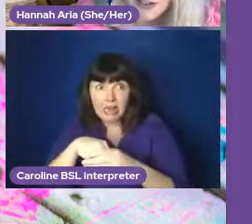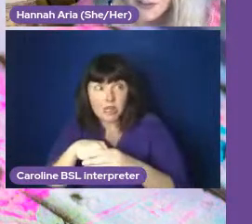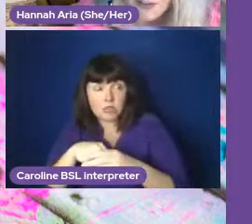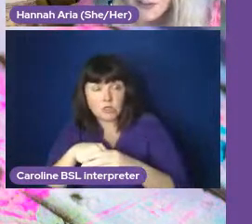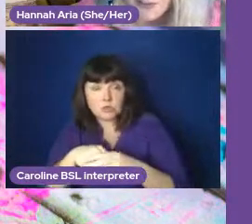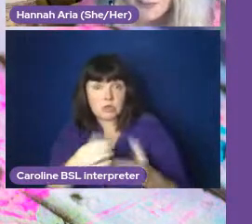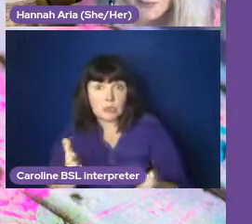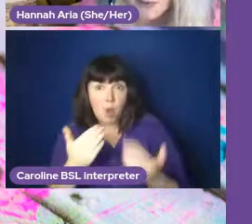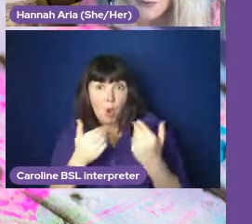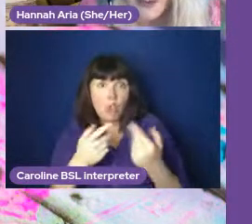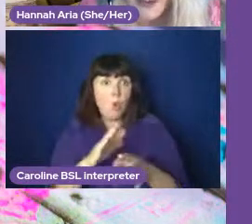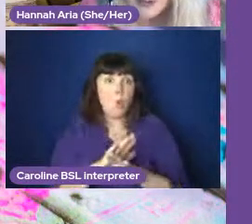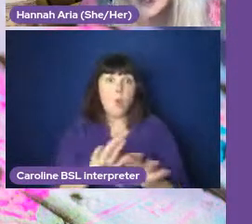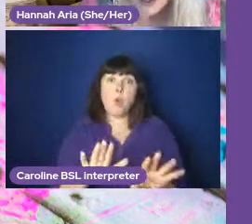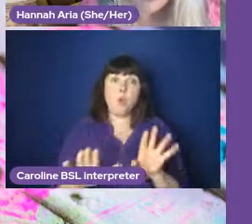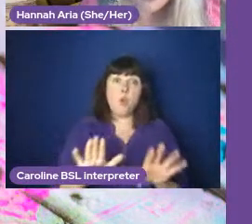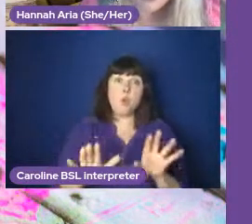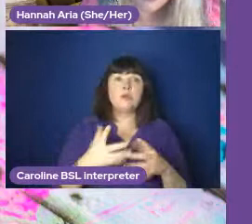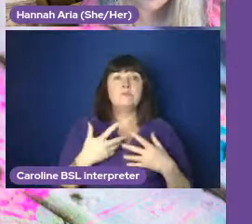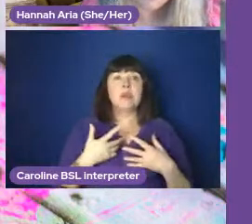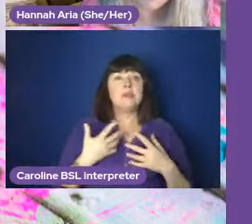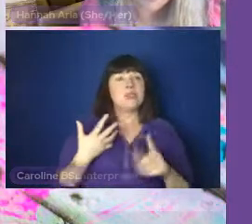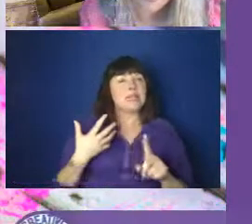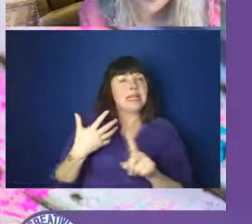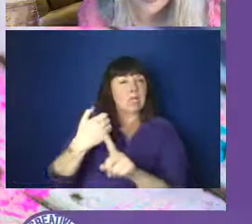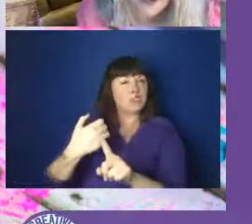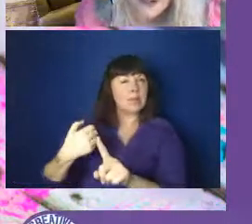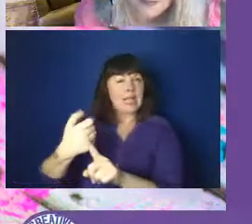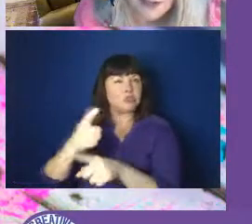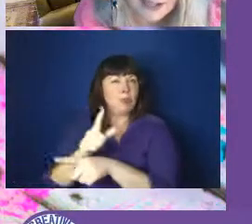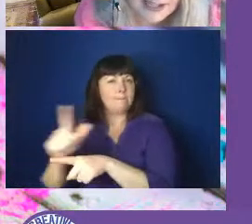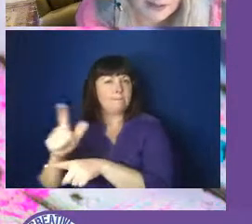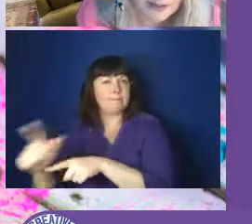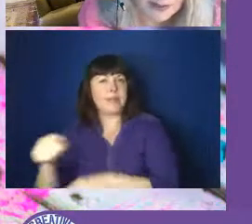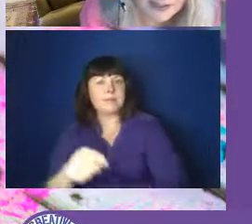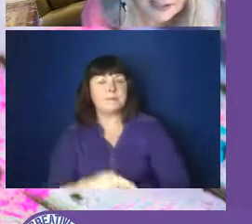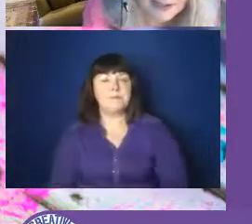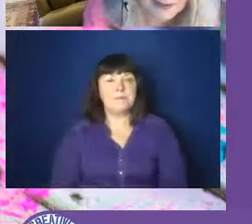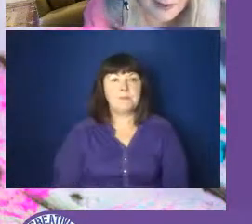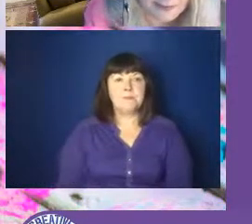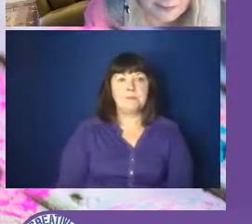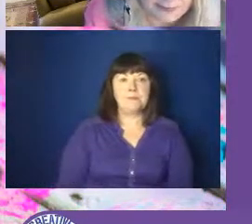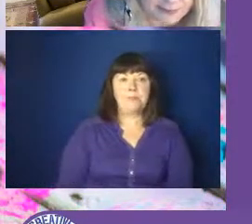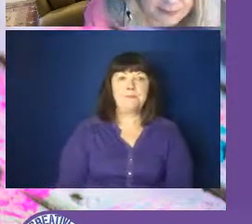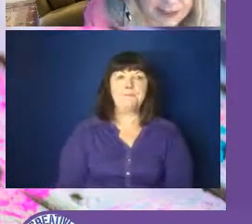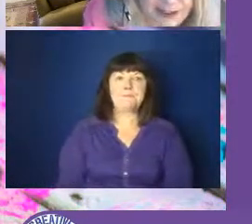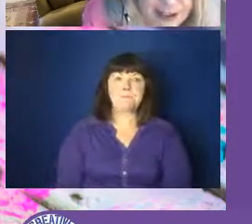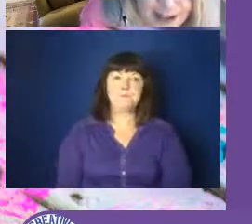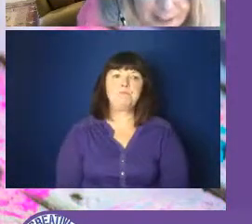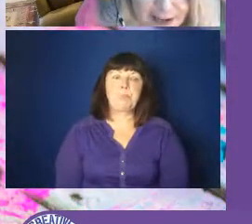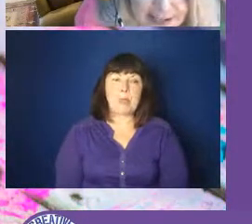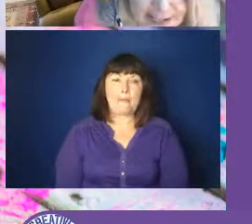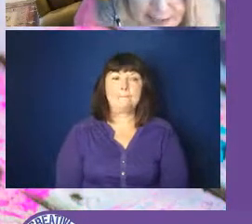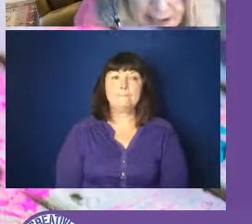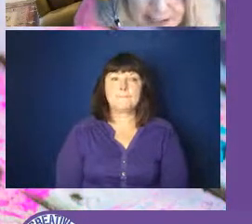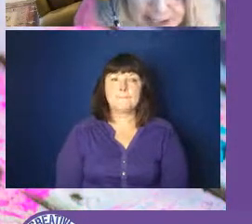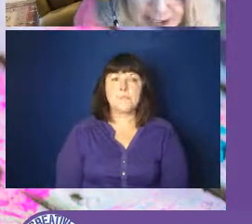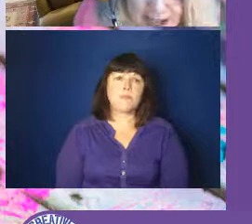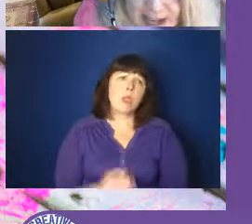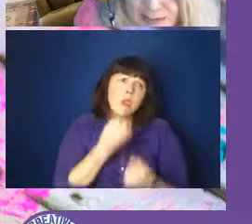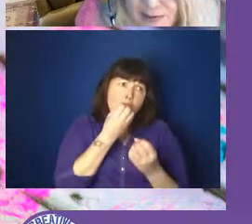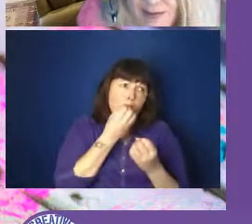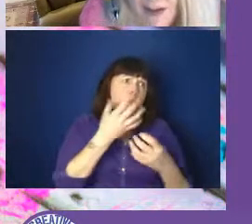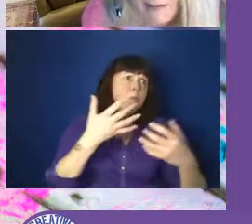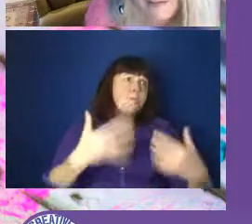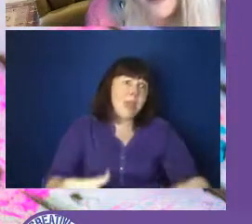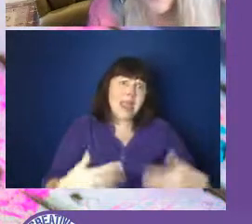think last time she was more on the catch up, but I'm glad to have you with us anyway. Amazing, Amanda,